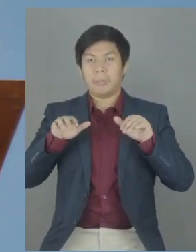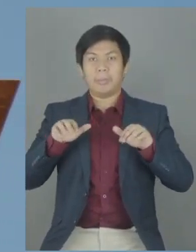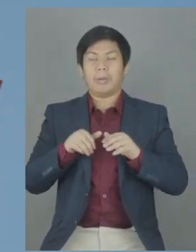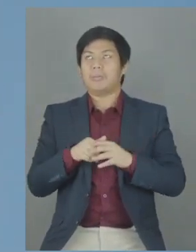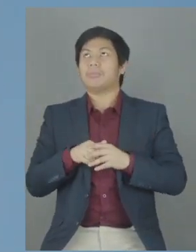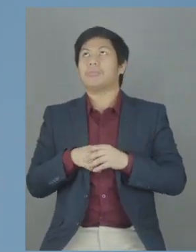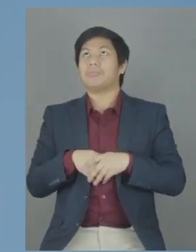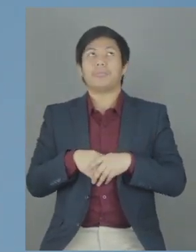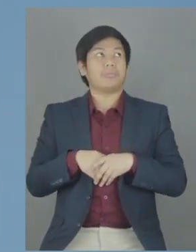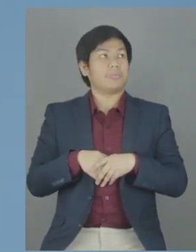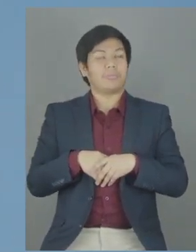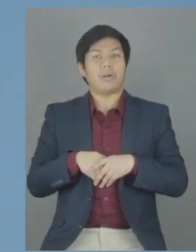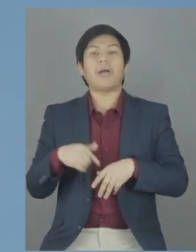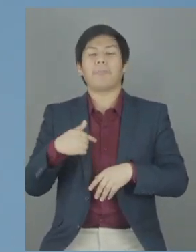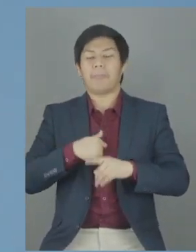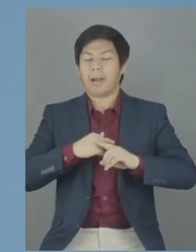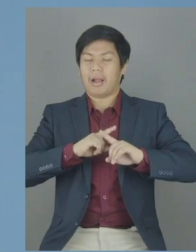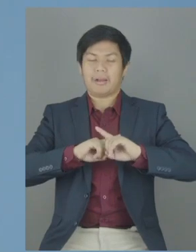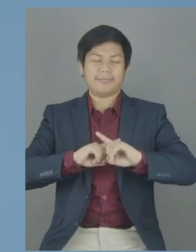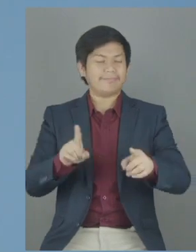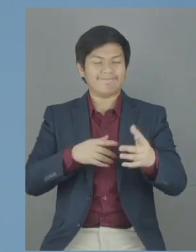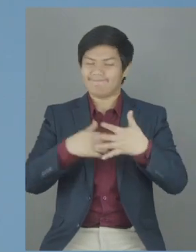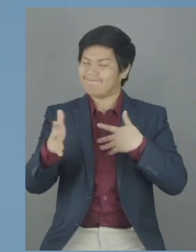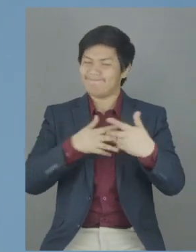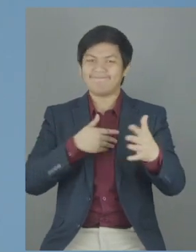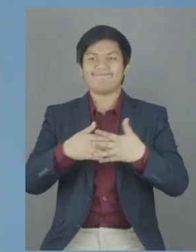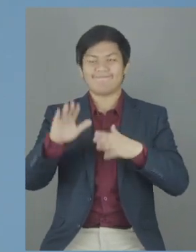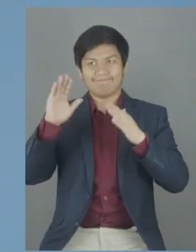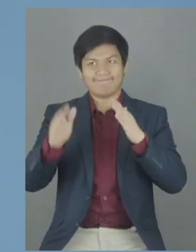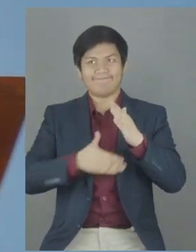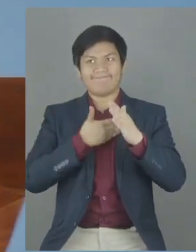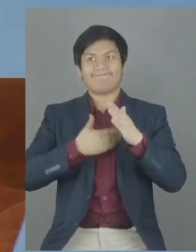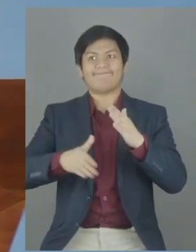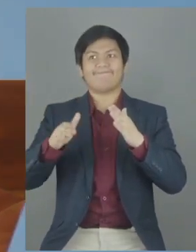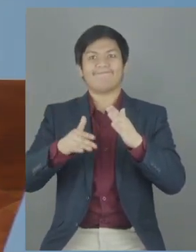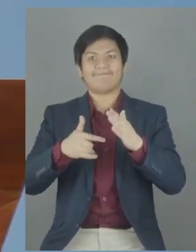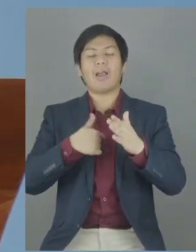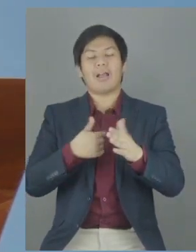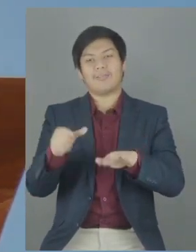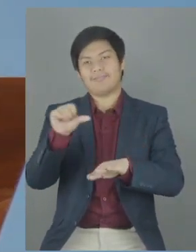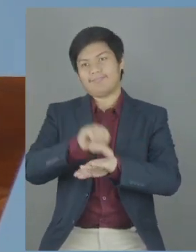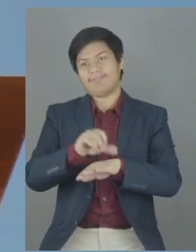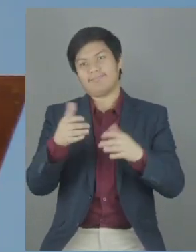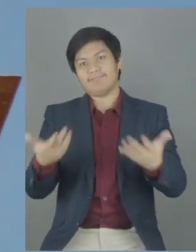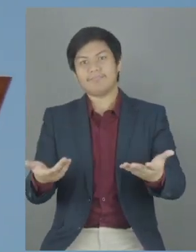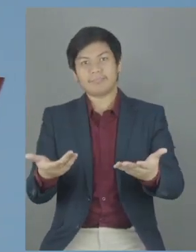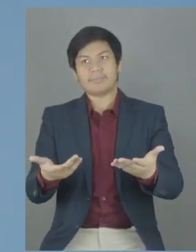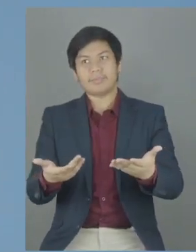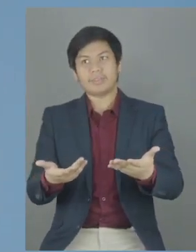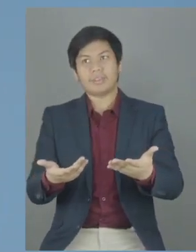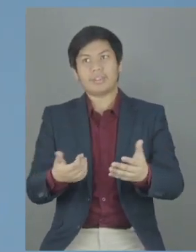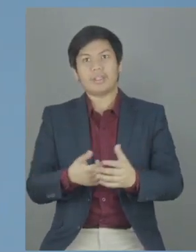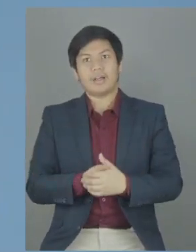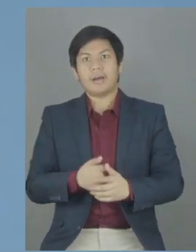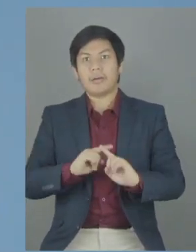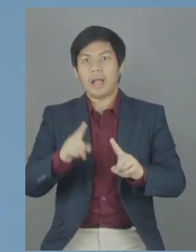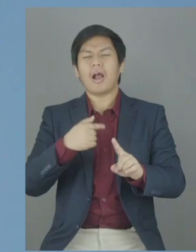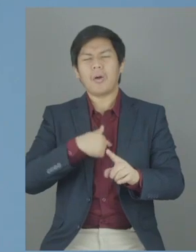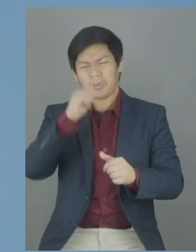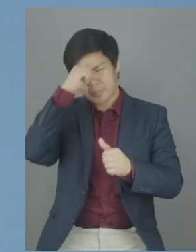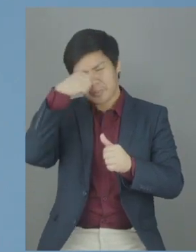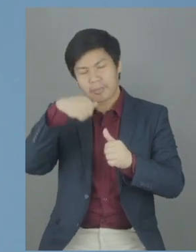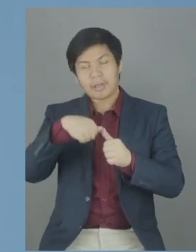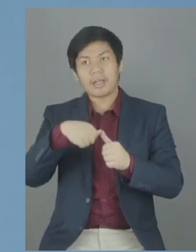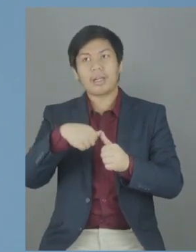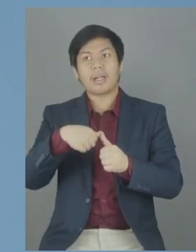But I did my thing, I sang. Eventually, I lost. I could have a vivid image because I knew that